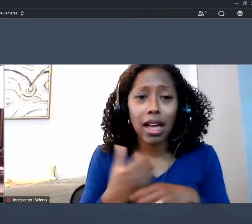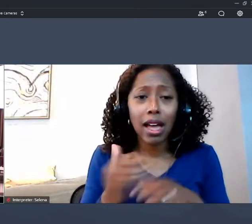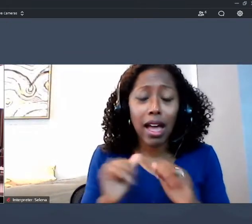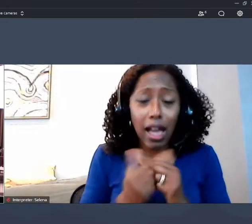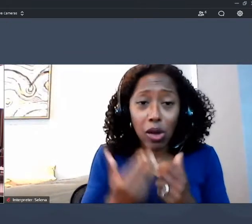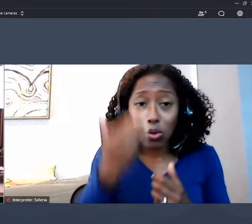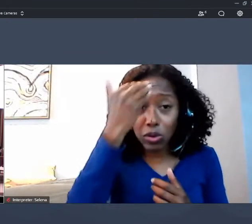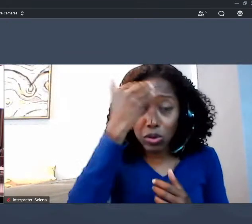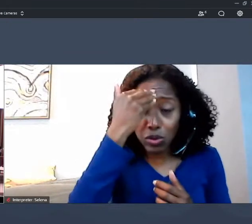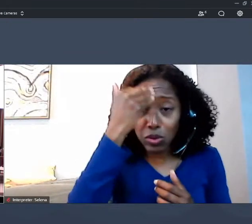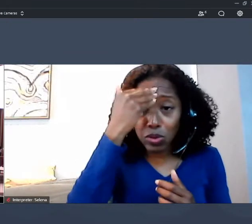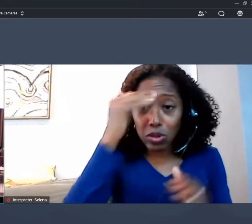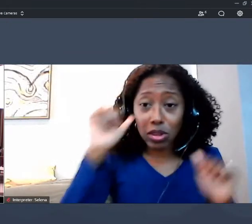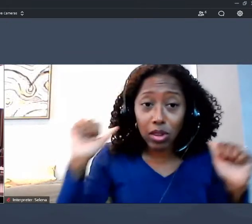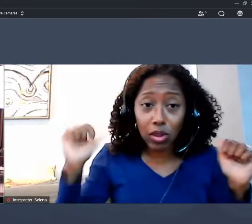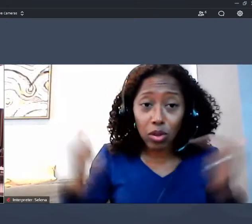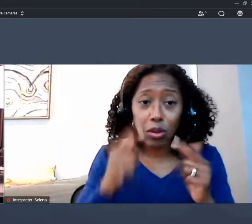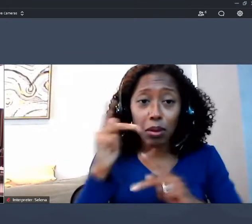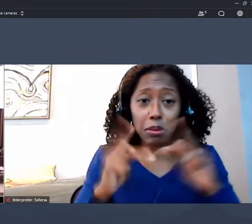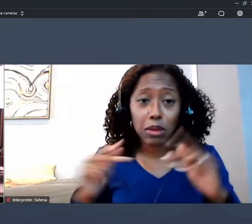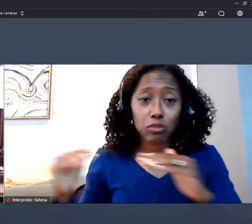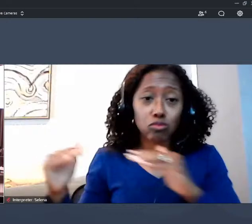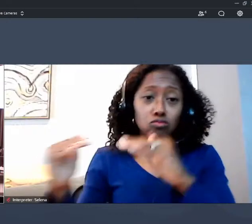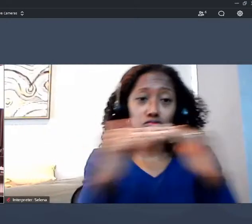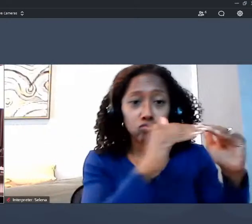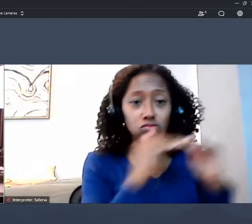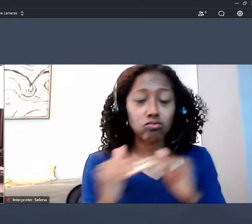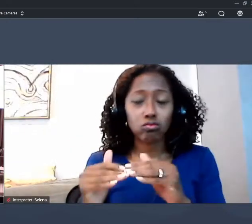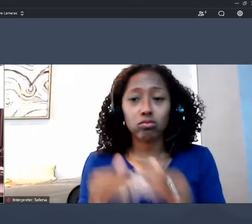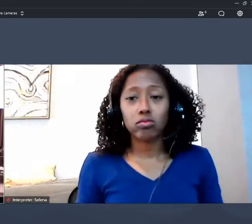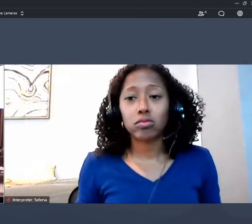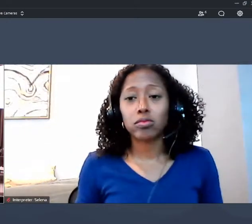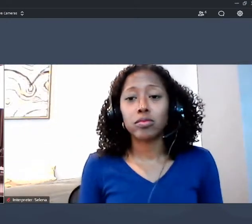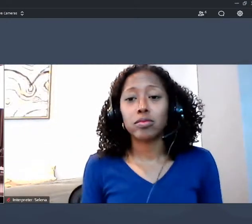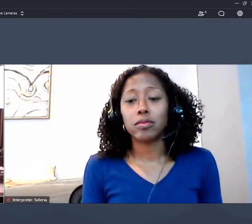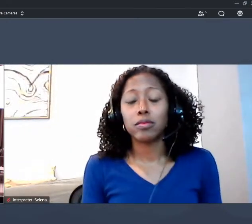have everybody's going to be treated fairly?